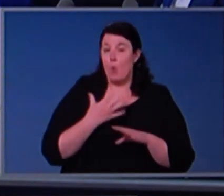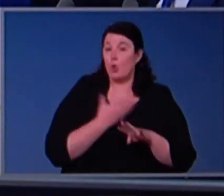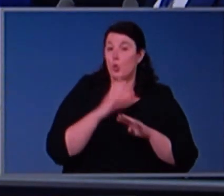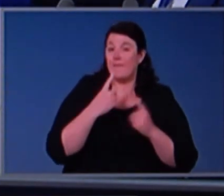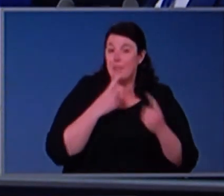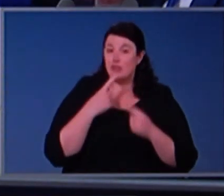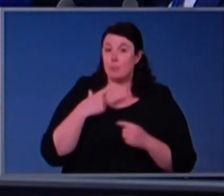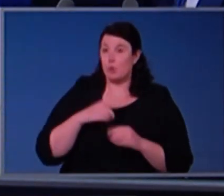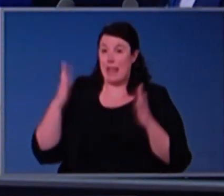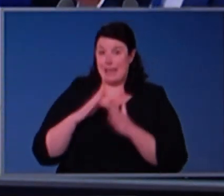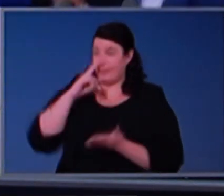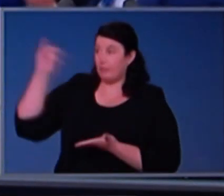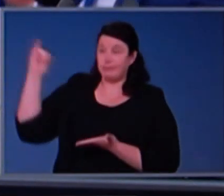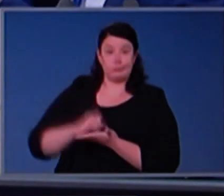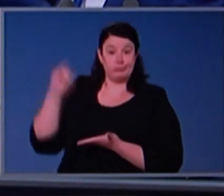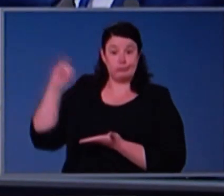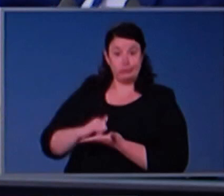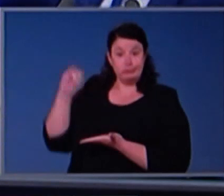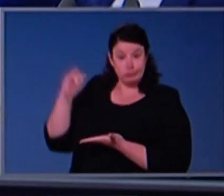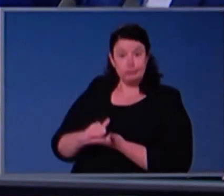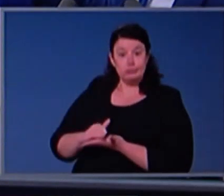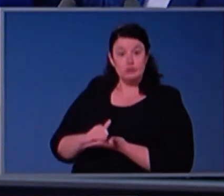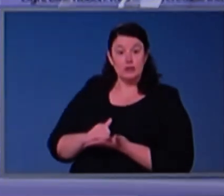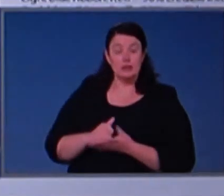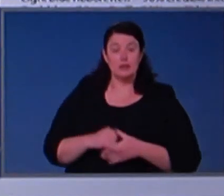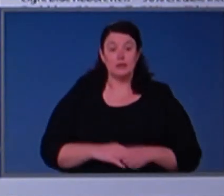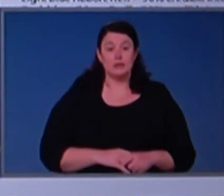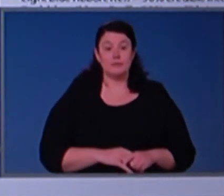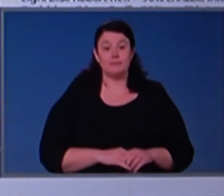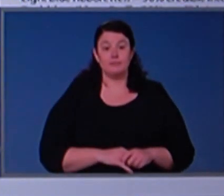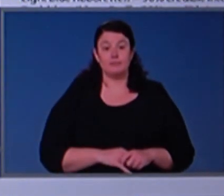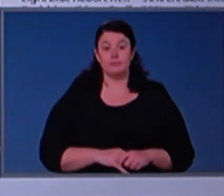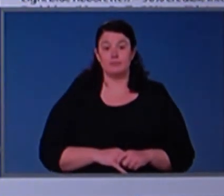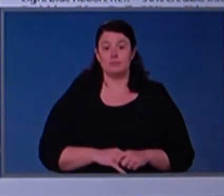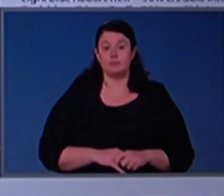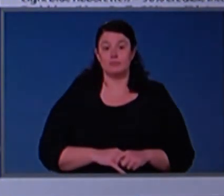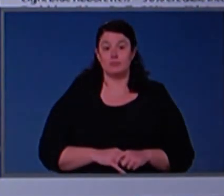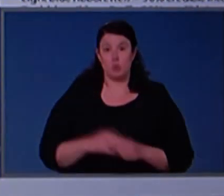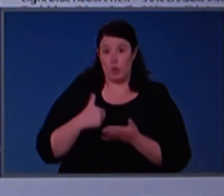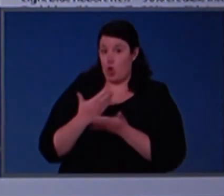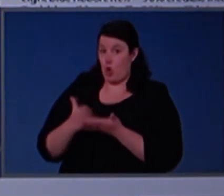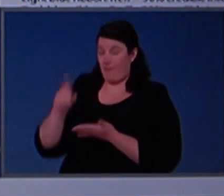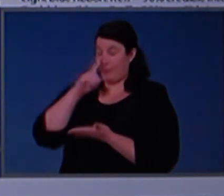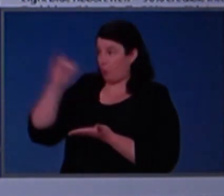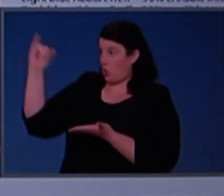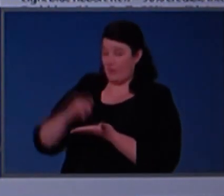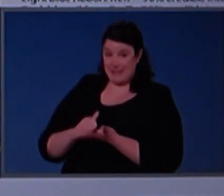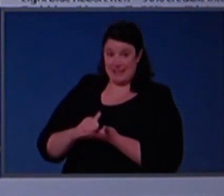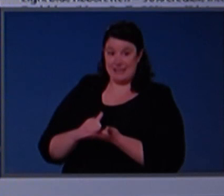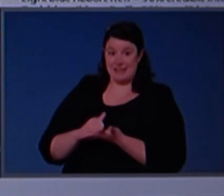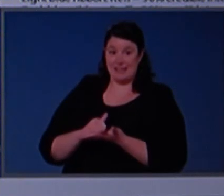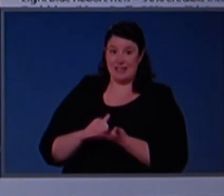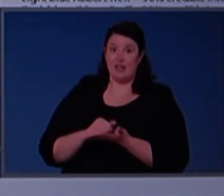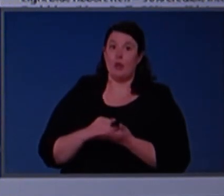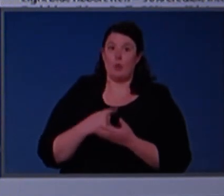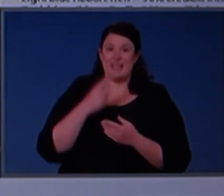now. Here you can see, because the case number, we've taken out the impact of return travellers, the error margins are even